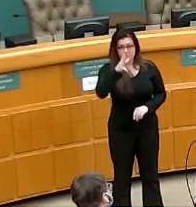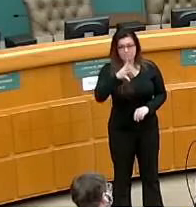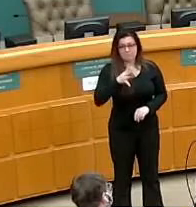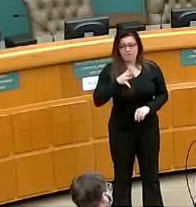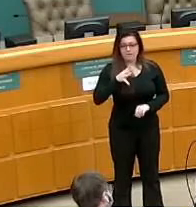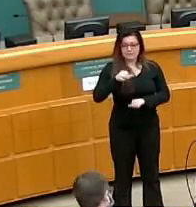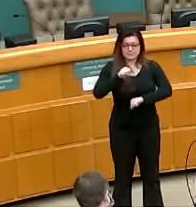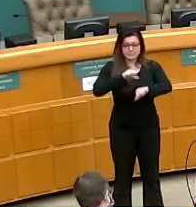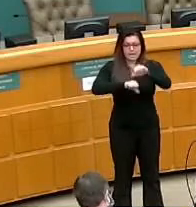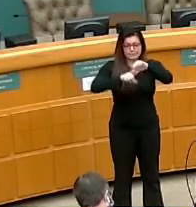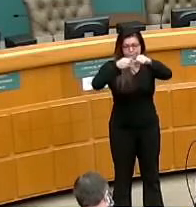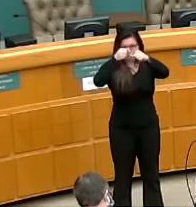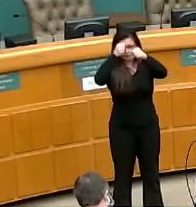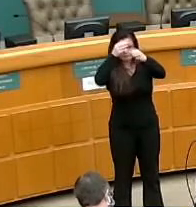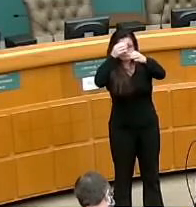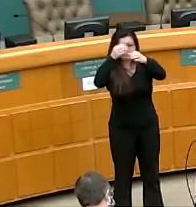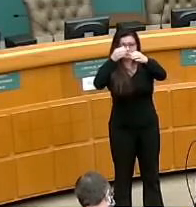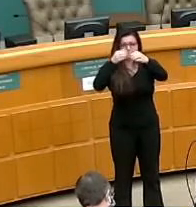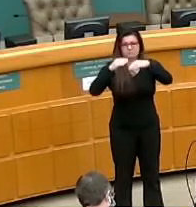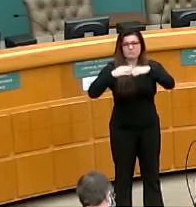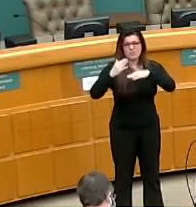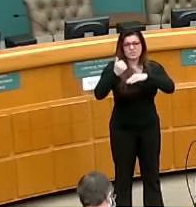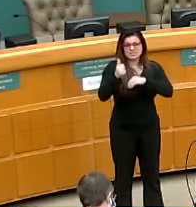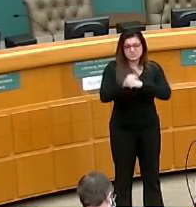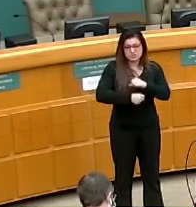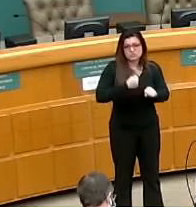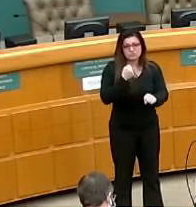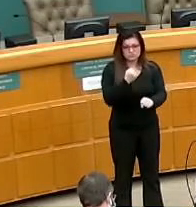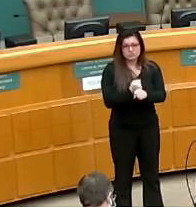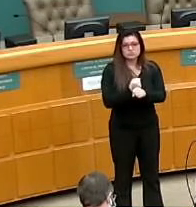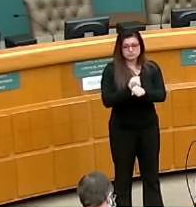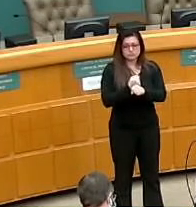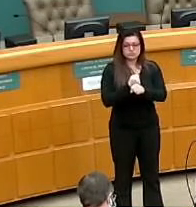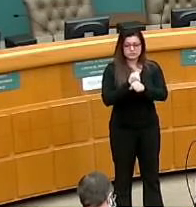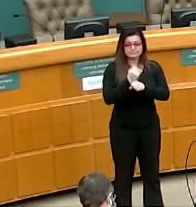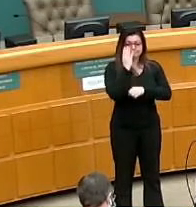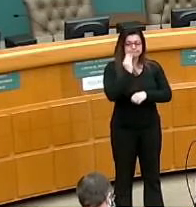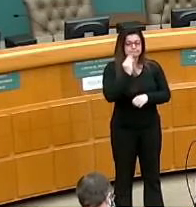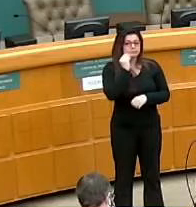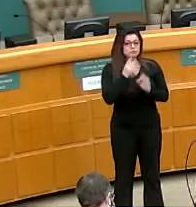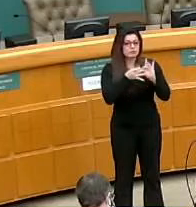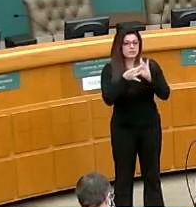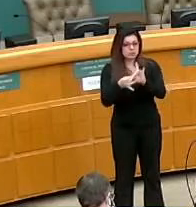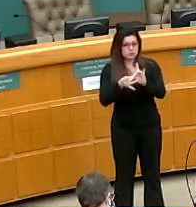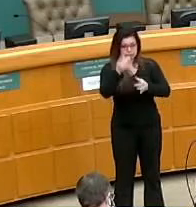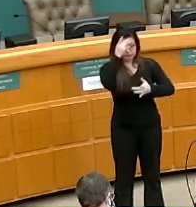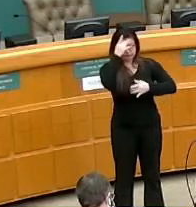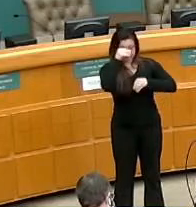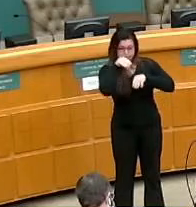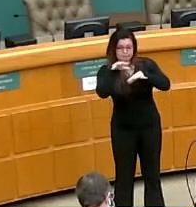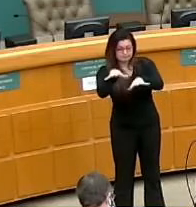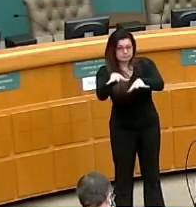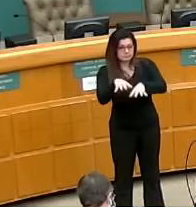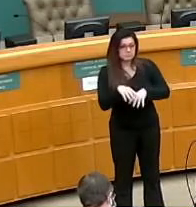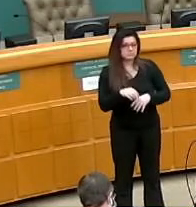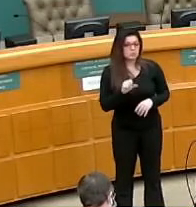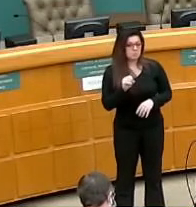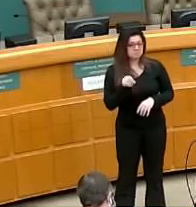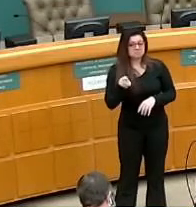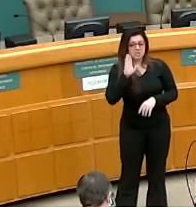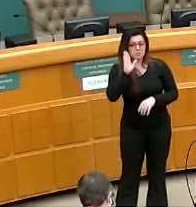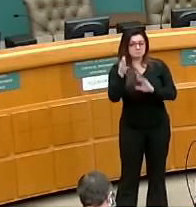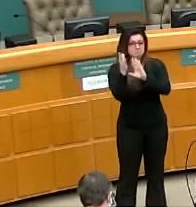10 years, he specialized in practice in the infectious disease area. So we'll bring him in for the